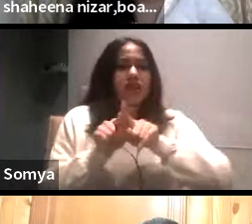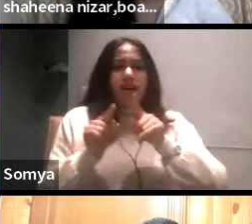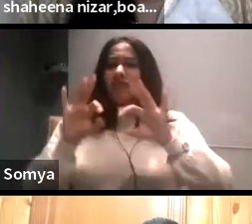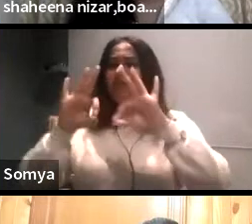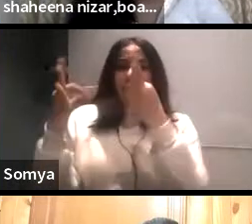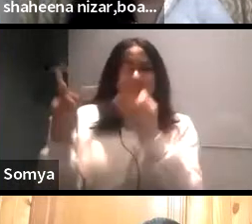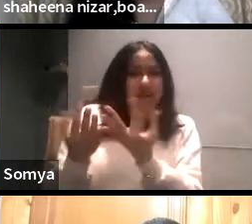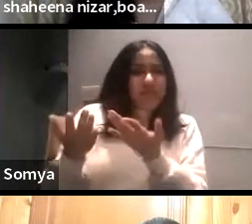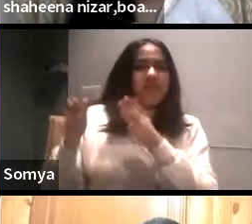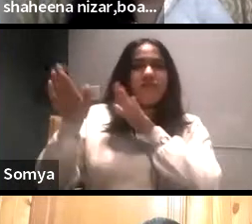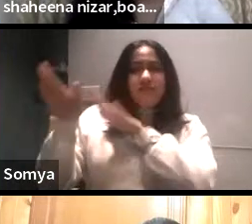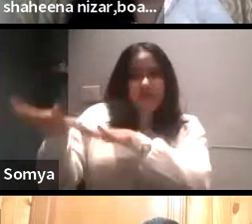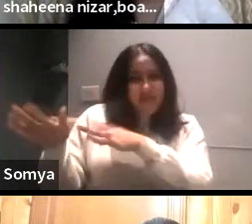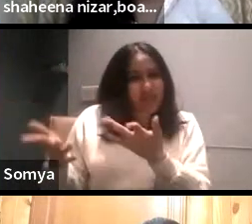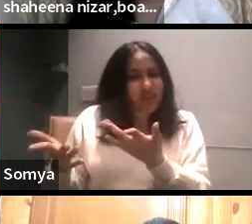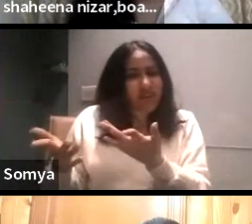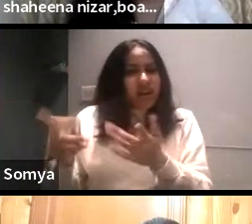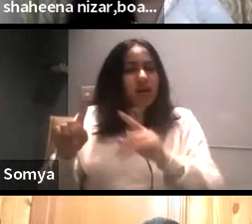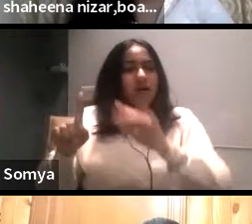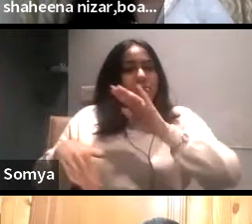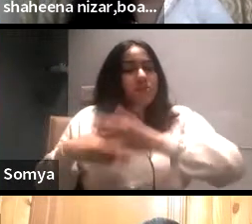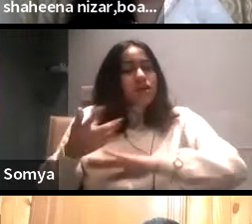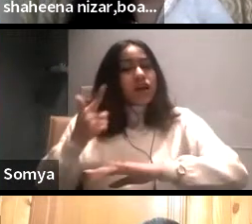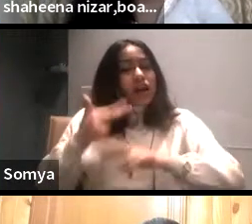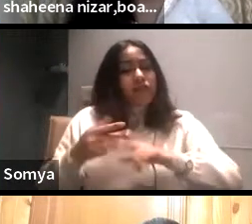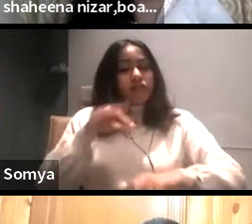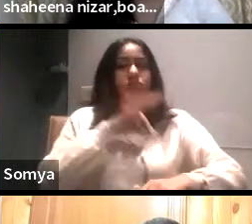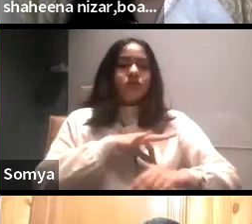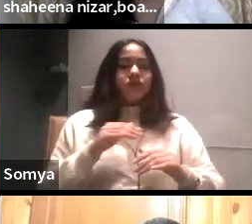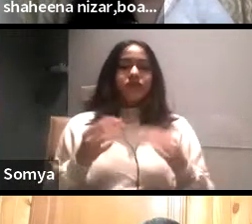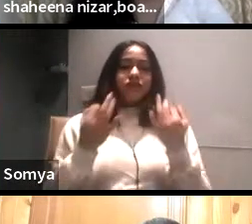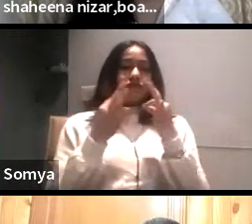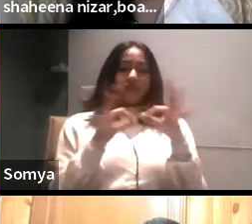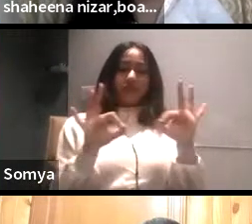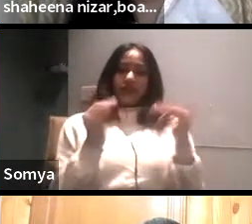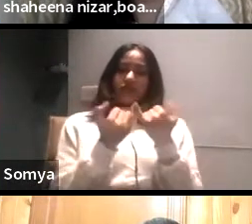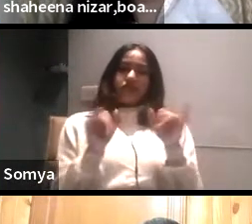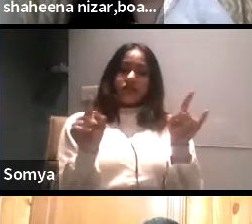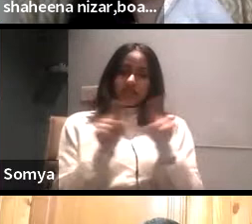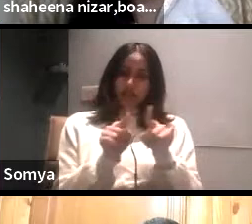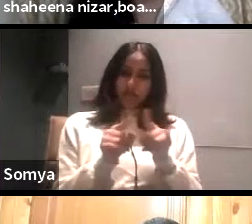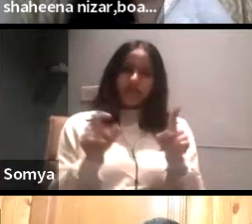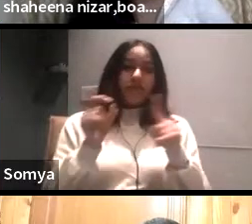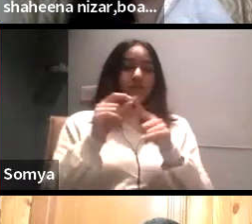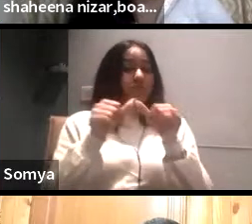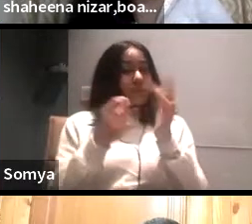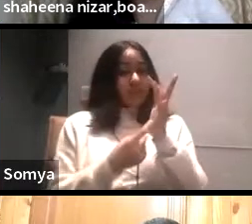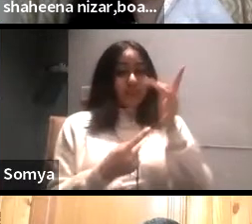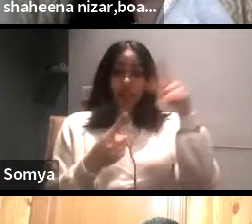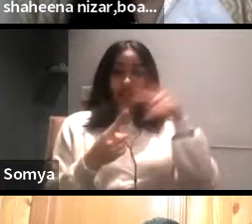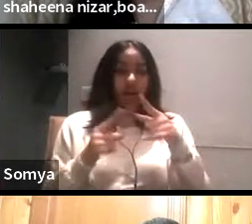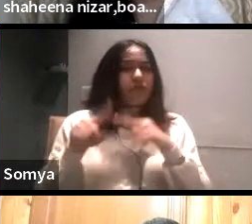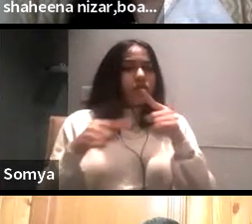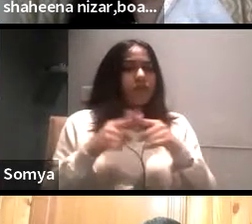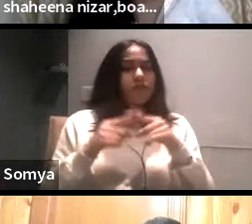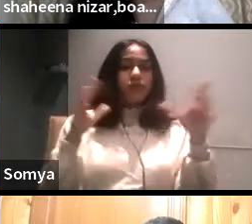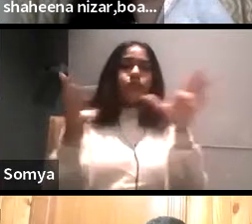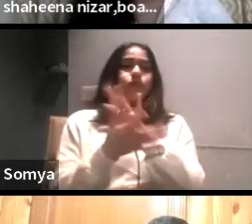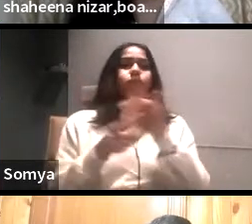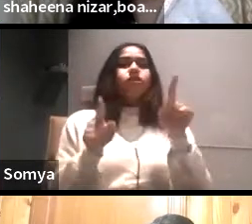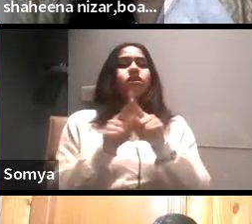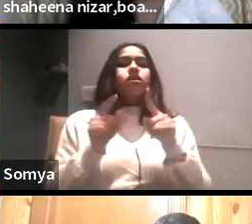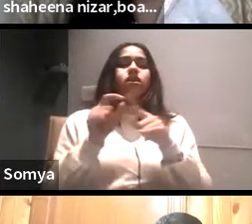parents, to whoever, Now, I will tell you what this sort of a part of the world thinks about disability,